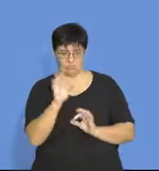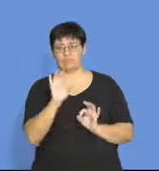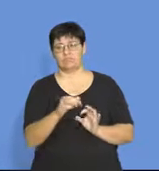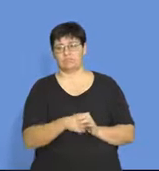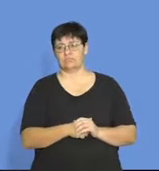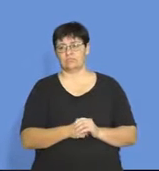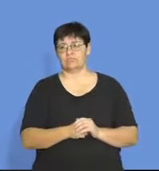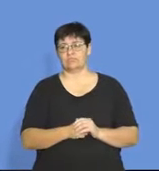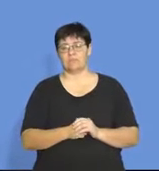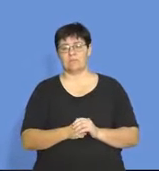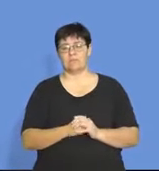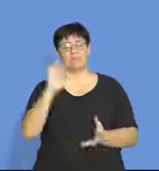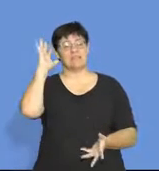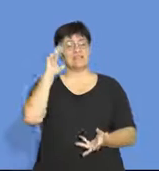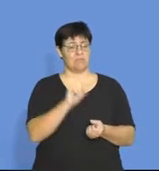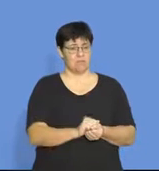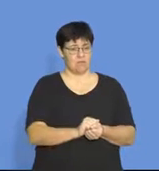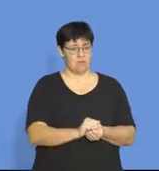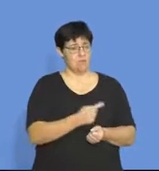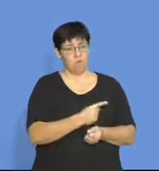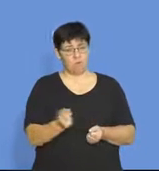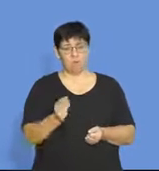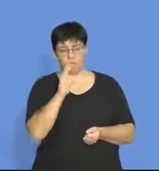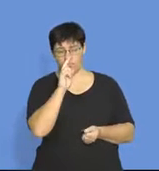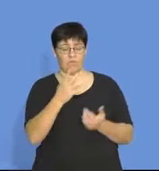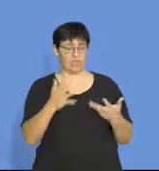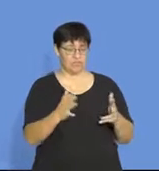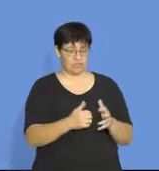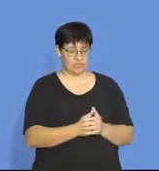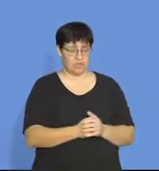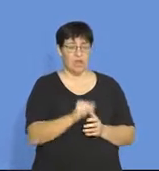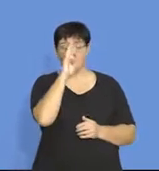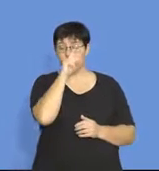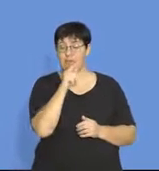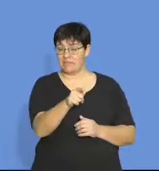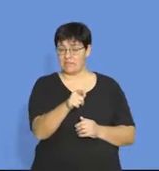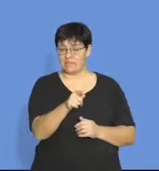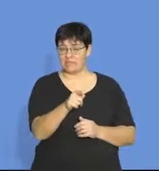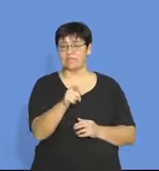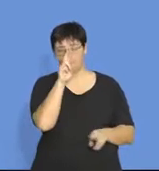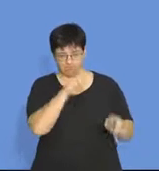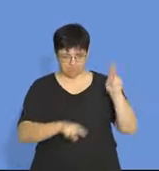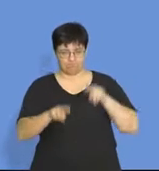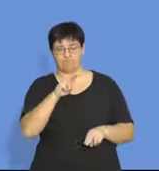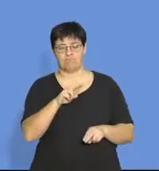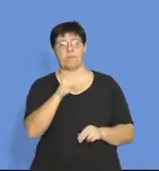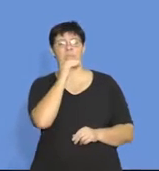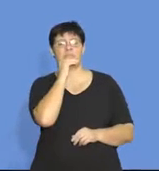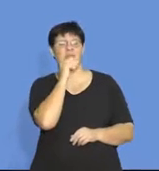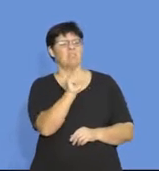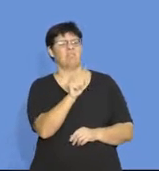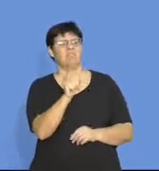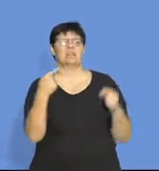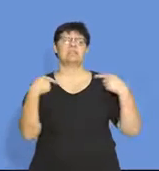Let me just verify, yes. Now, just to summarize everything that we've looked at, please remember to revise